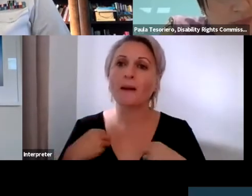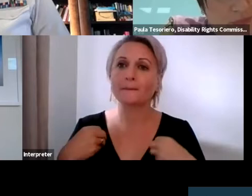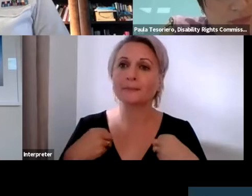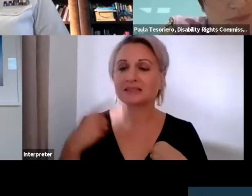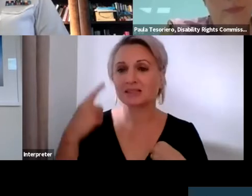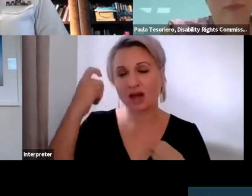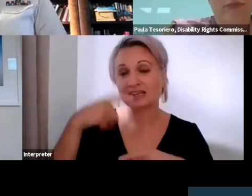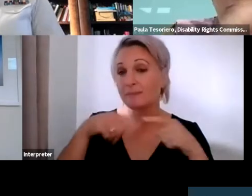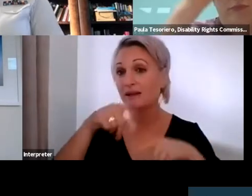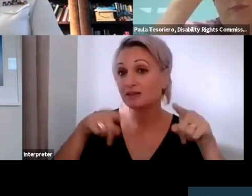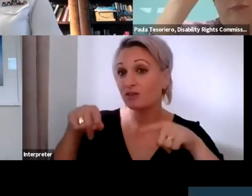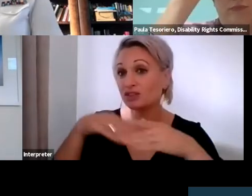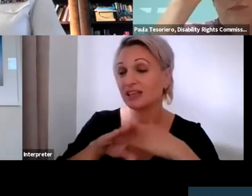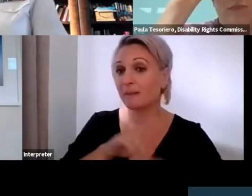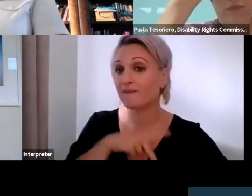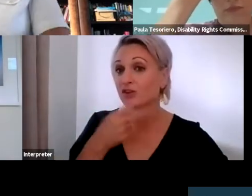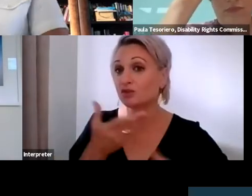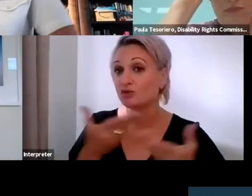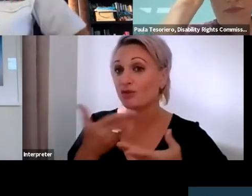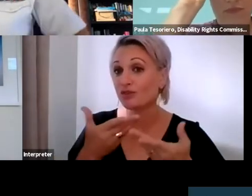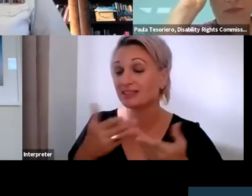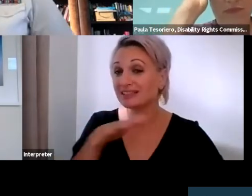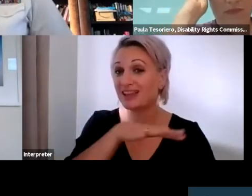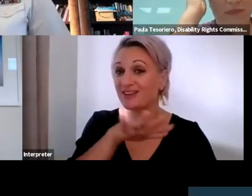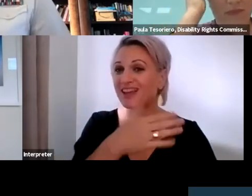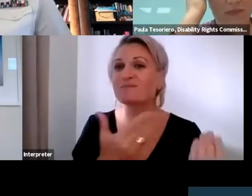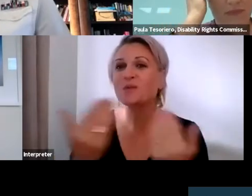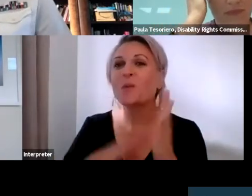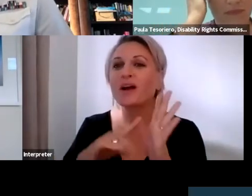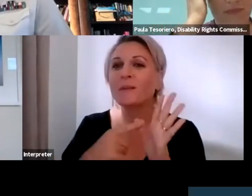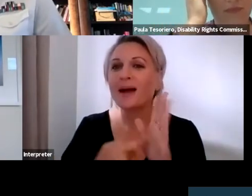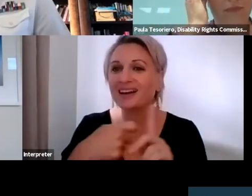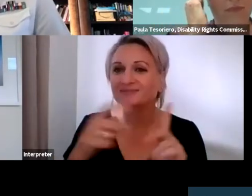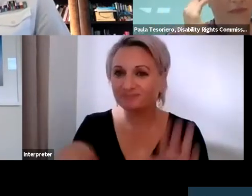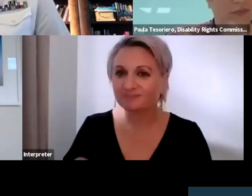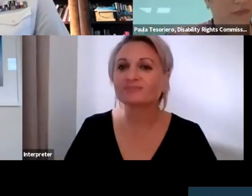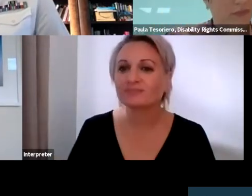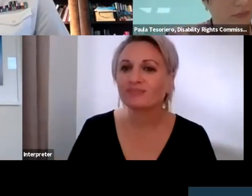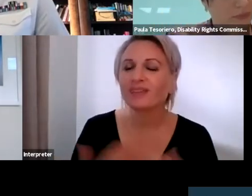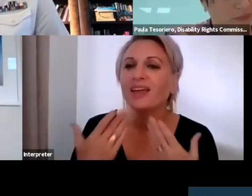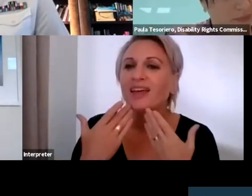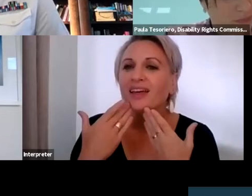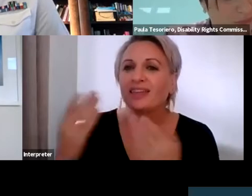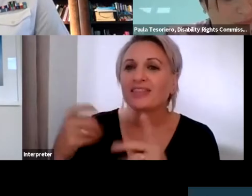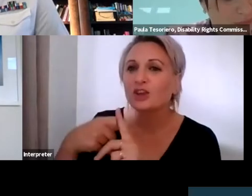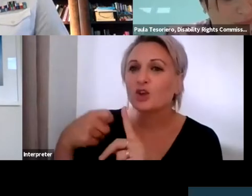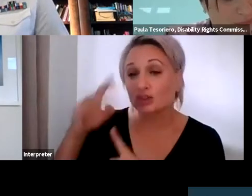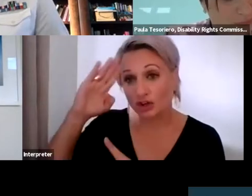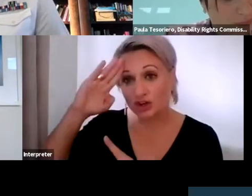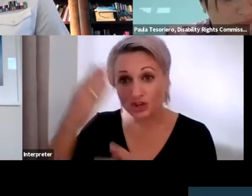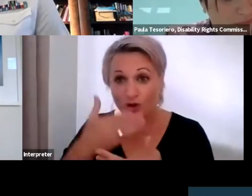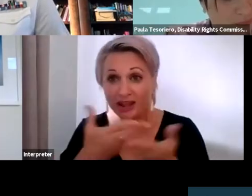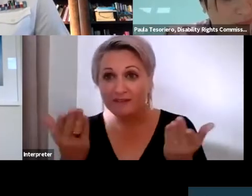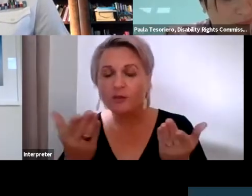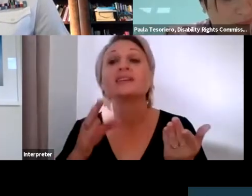professional services world. Welcome, Mark. Well, thanks, Kirsten. Kia ora, everyone. Yeah, look, as you've